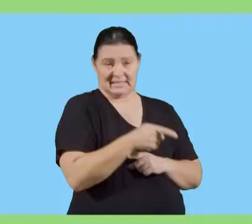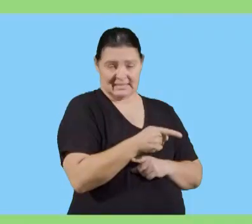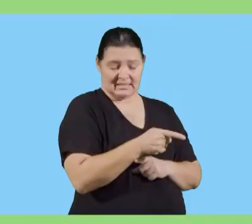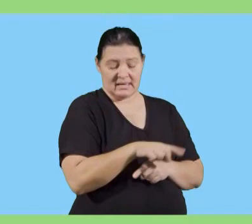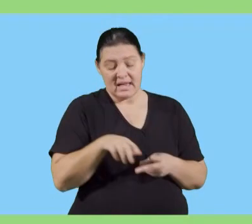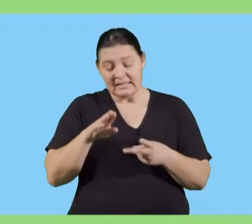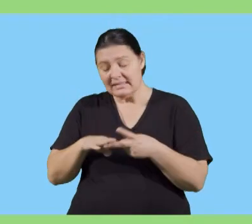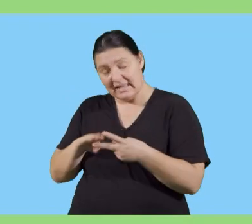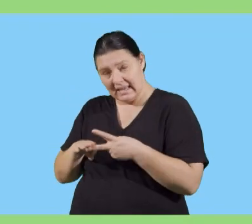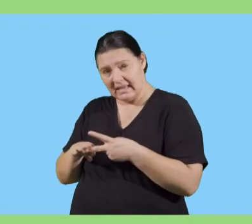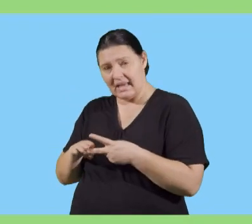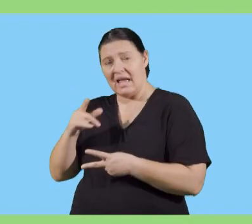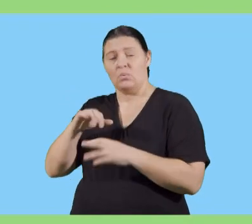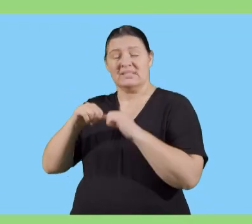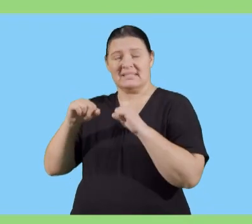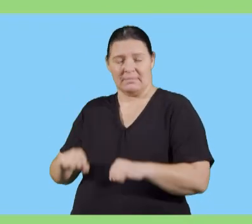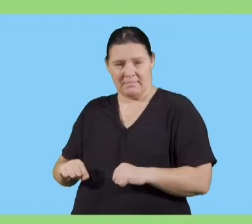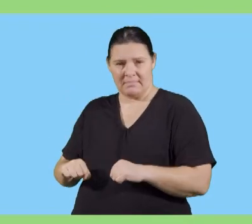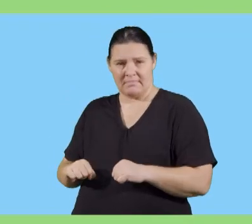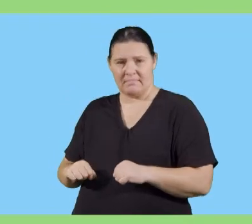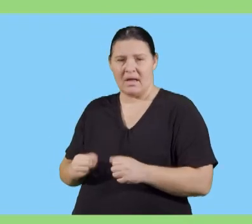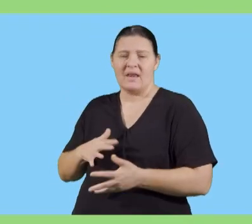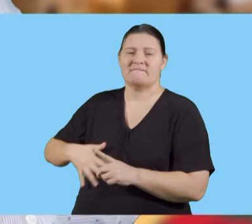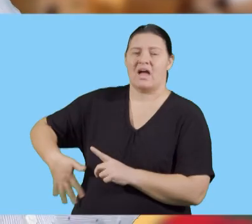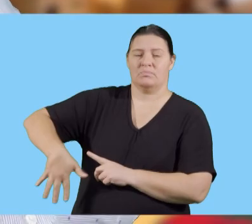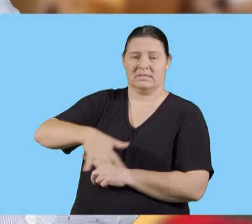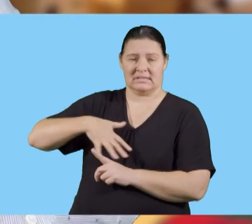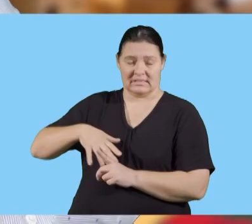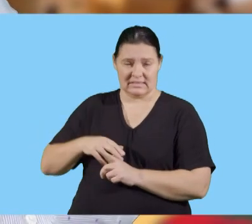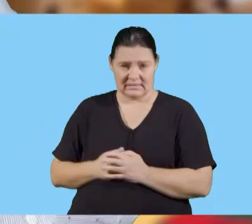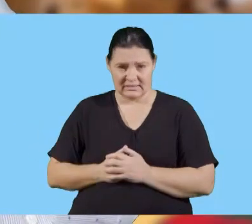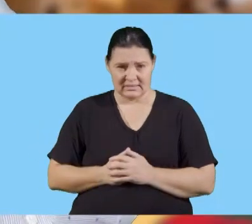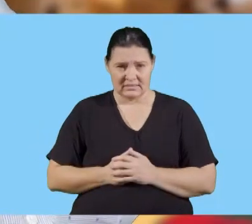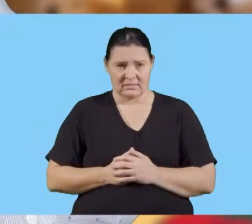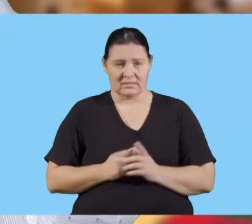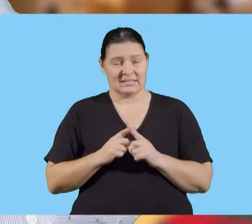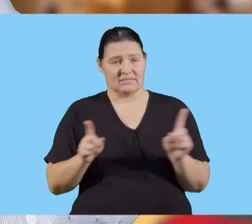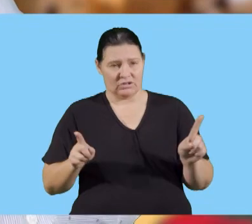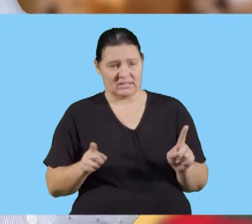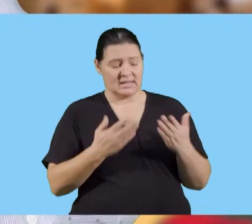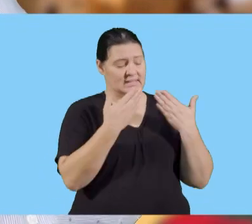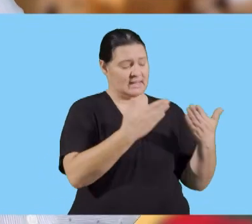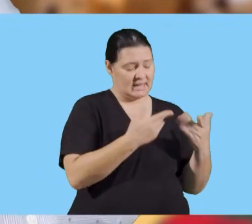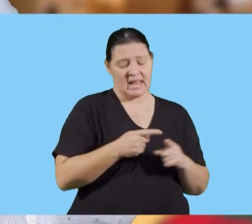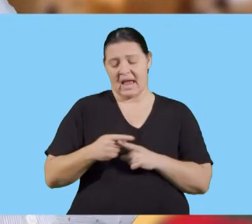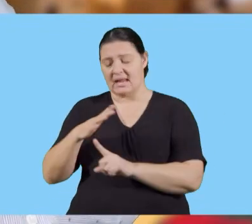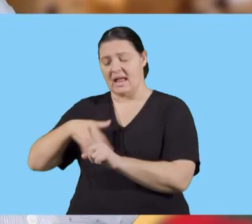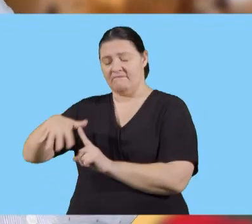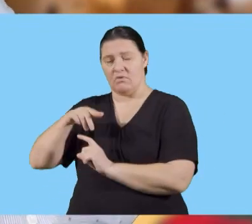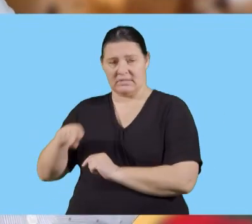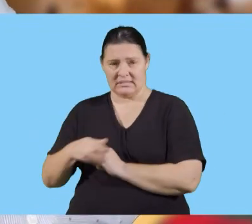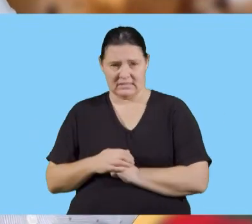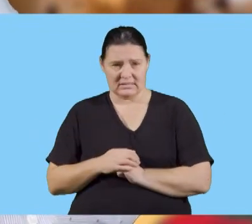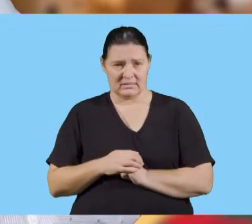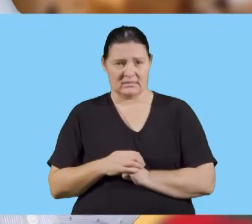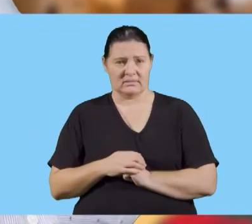is an environment. So the difference between the two is that it's a study and the other one is an environment. The third term that you are going to